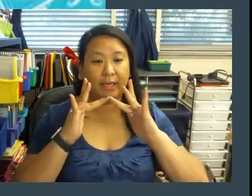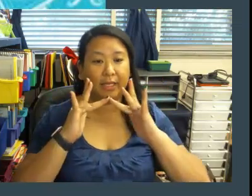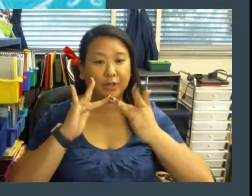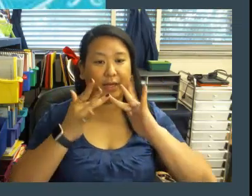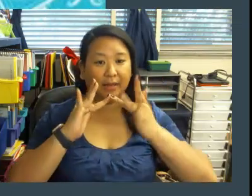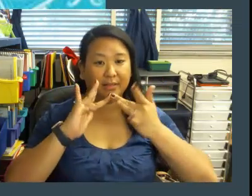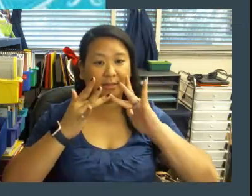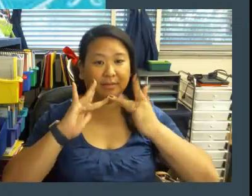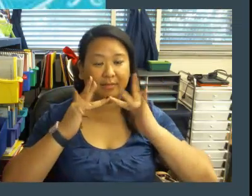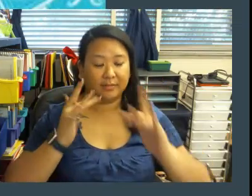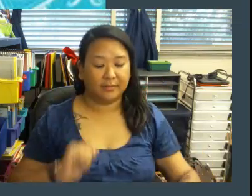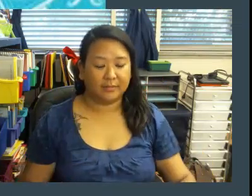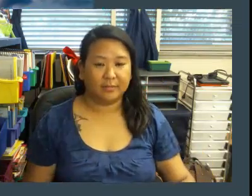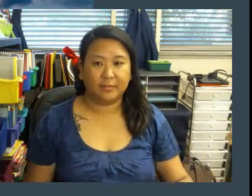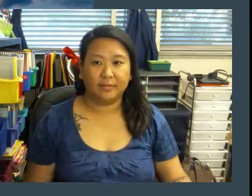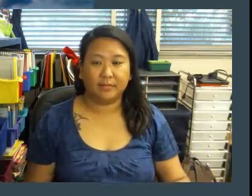the internet,